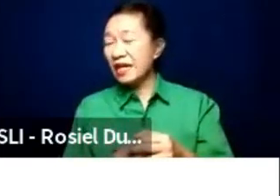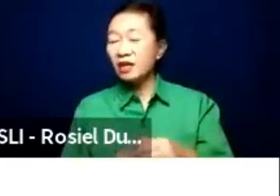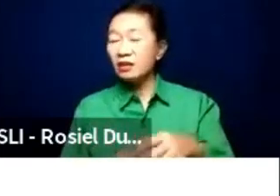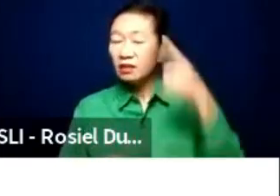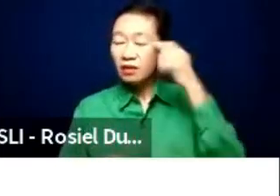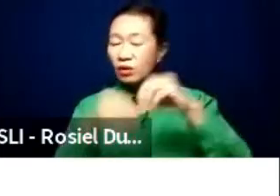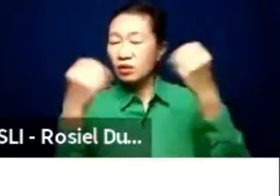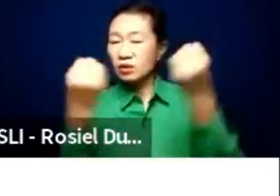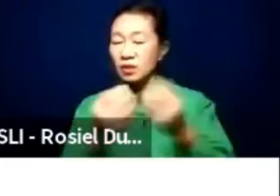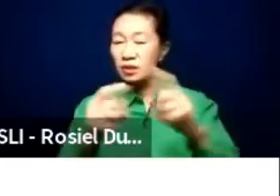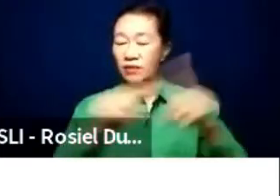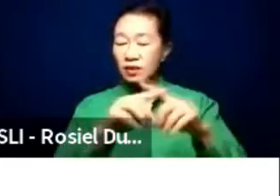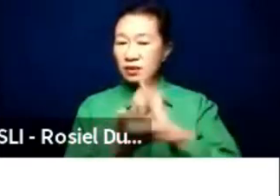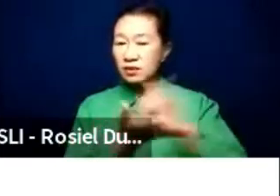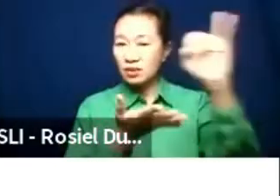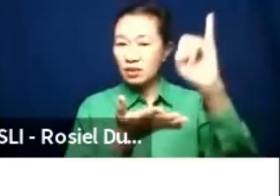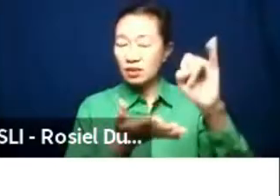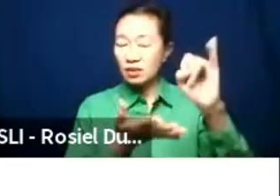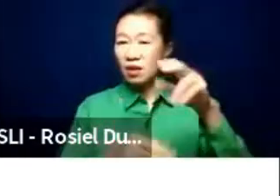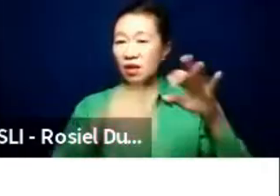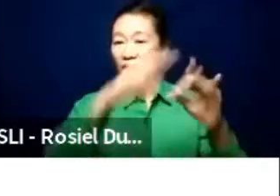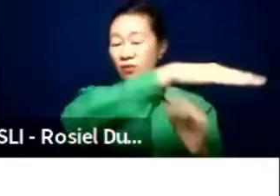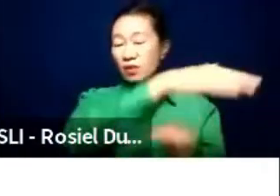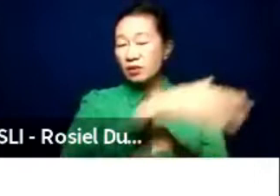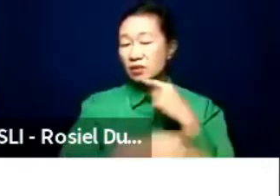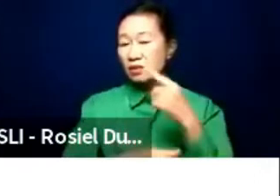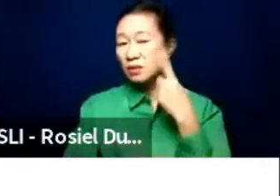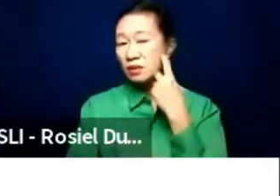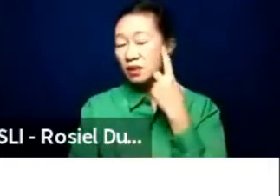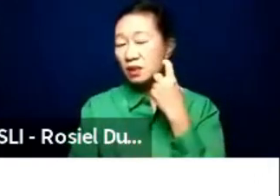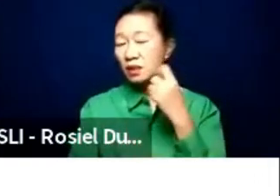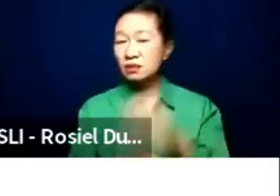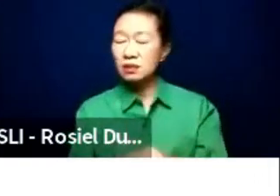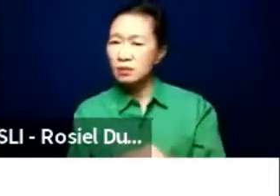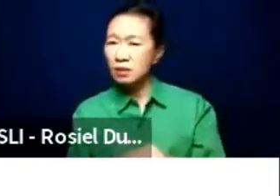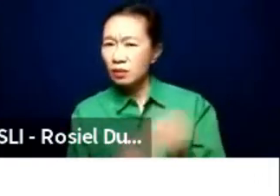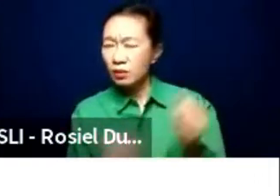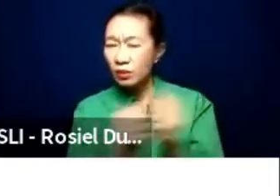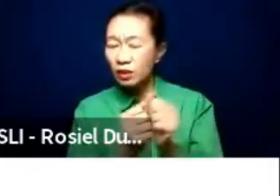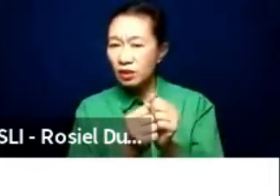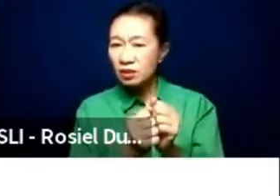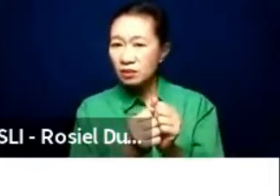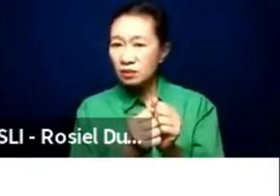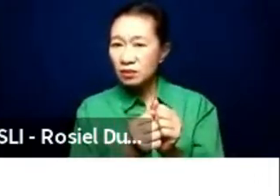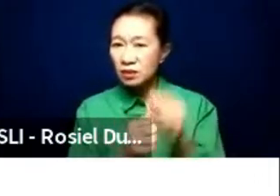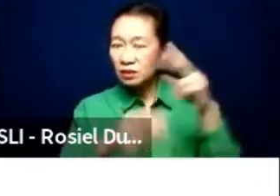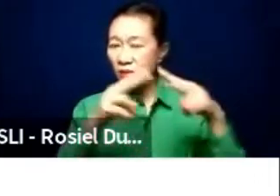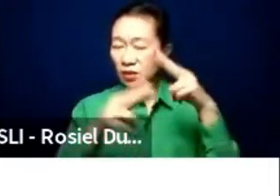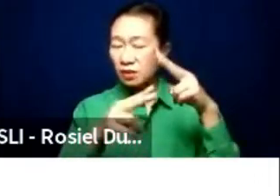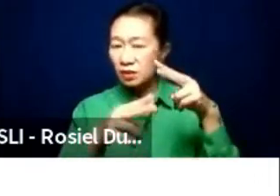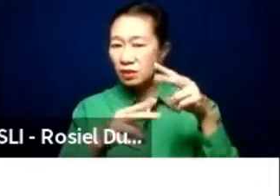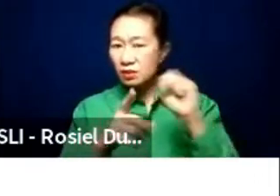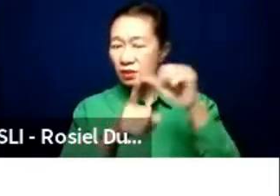Project Inclusion, through Unila Foundation, nabanggit kanina sa video kay Roseanne. And then Autism Society Philippines